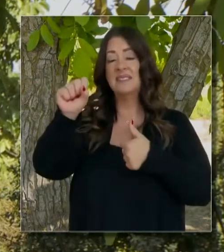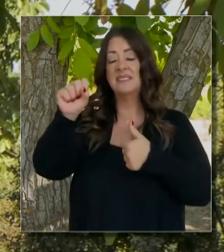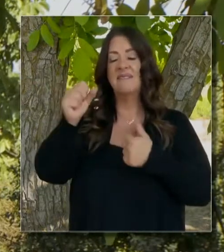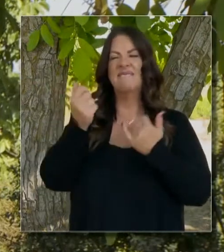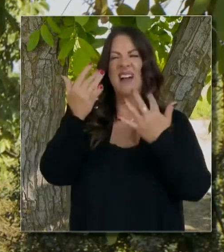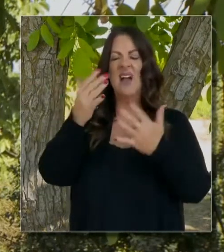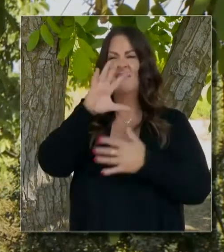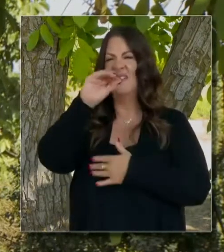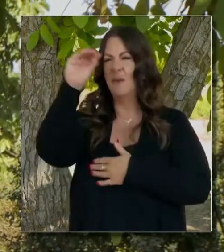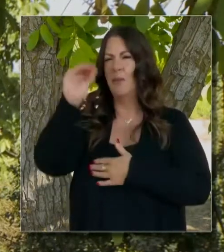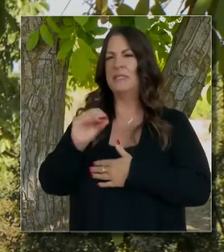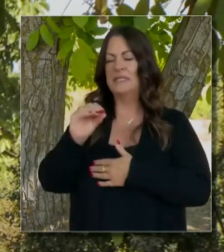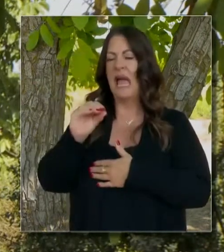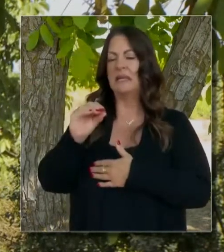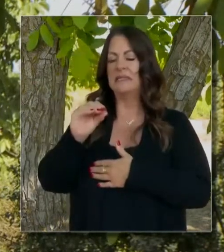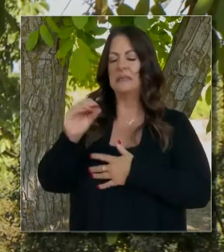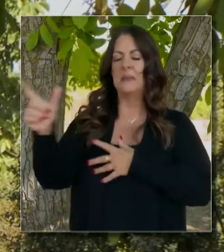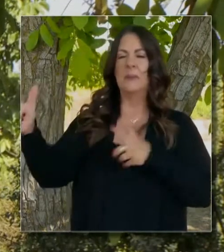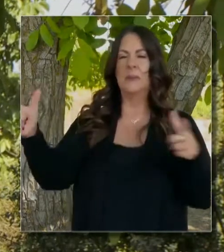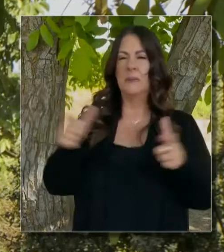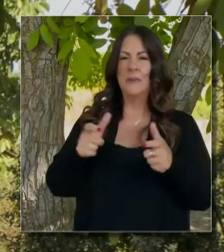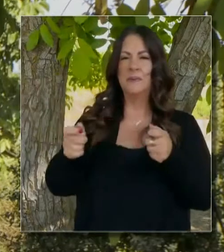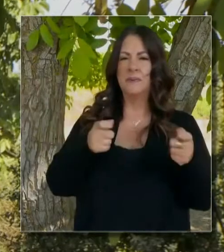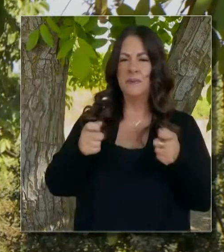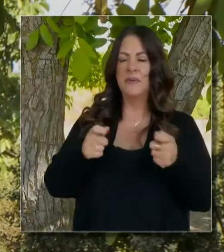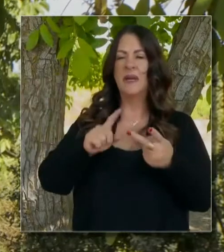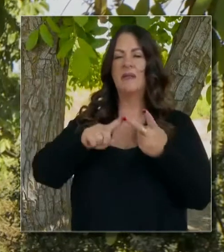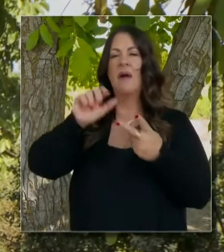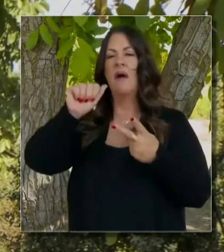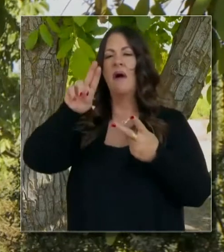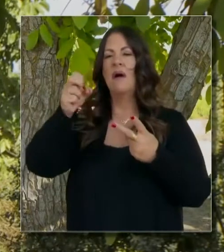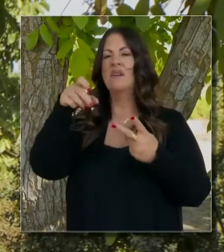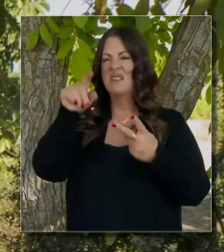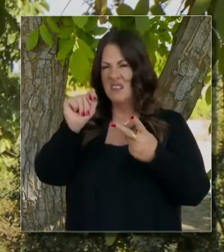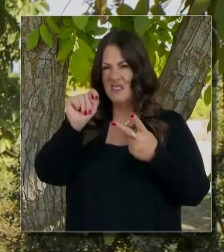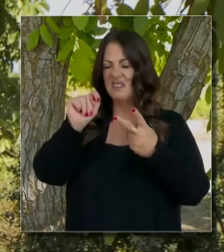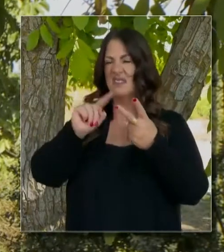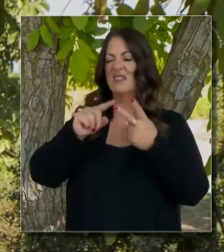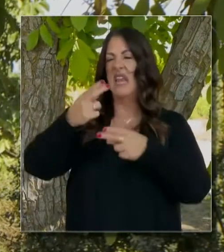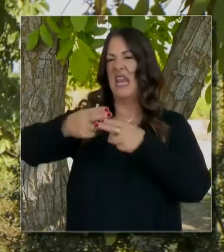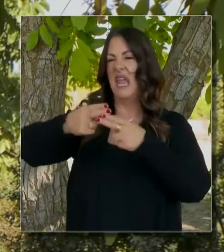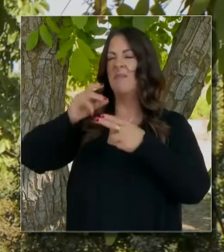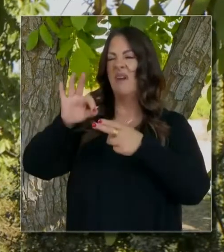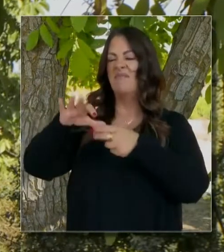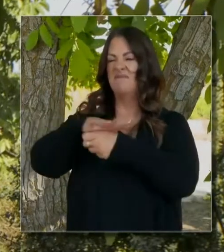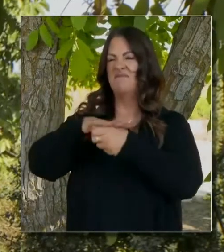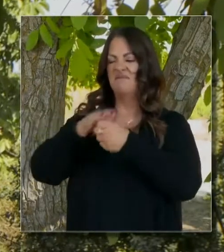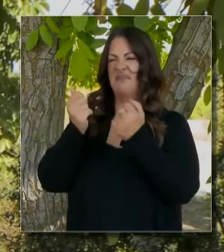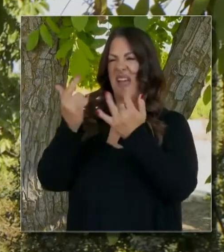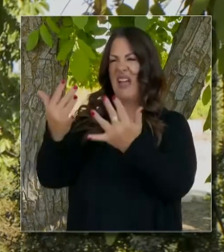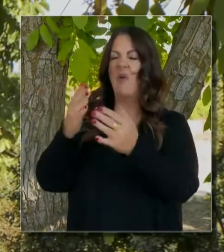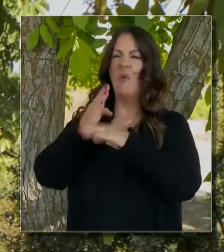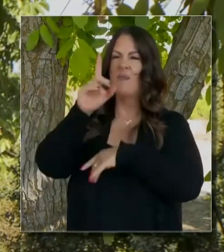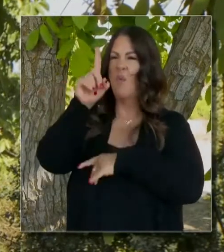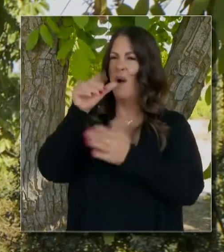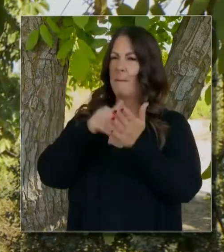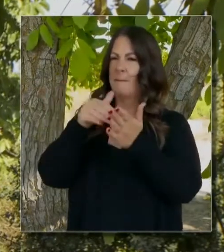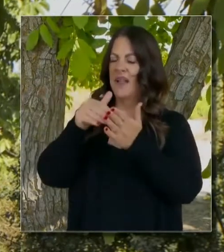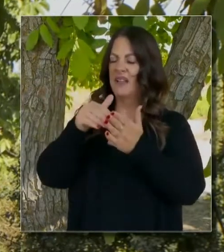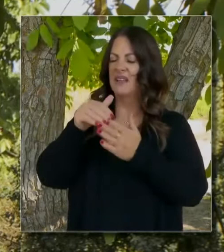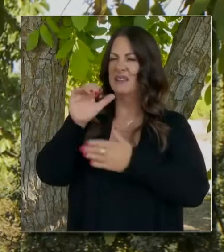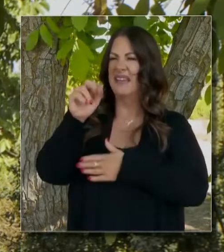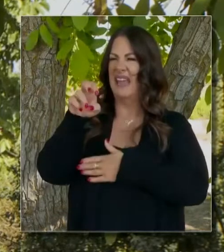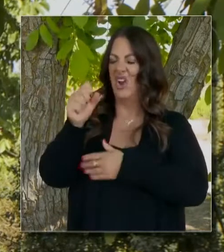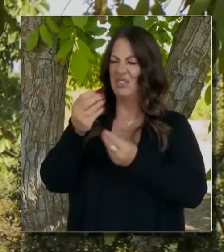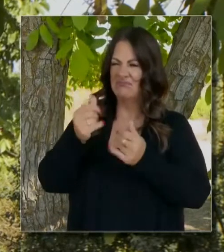and the August complex, of course, the largest in state's recorded history, over 1 million acres that have